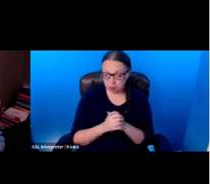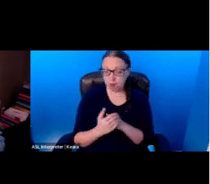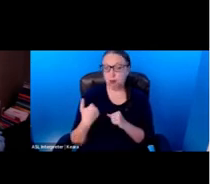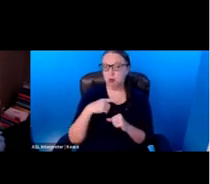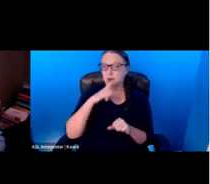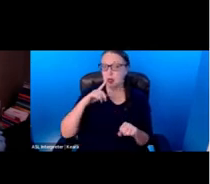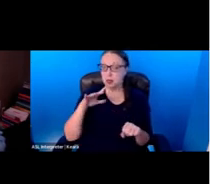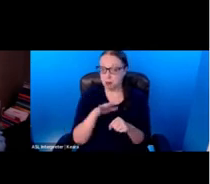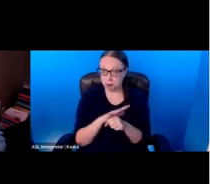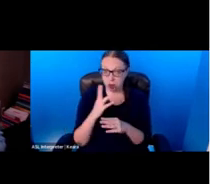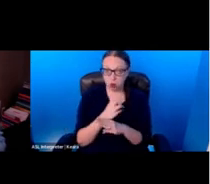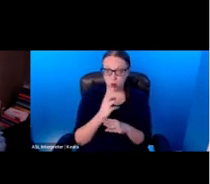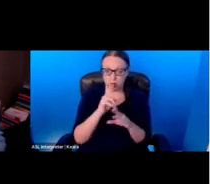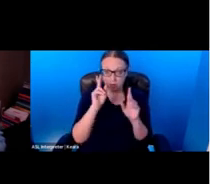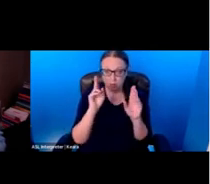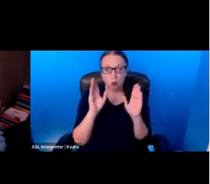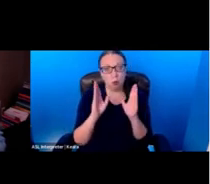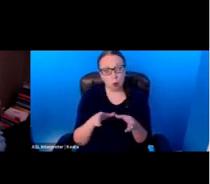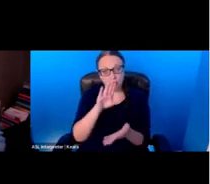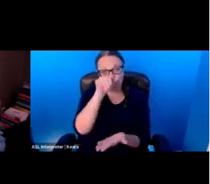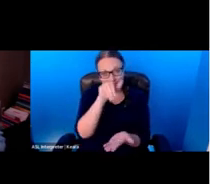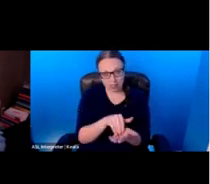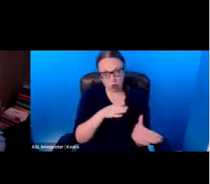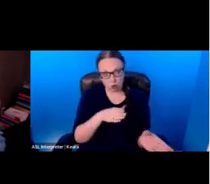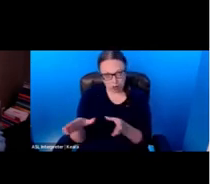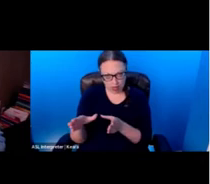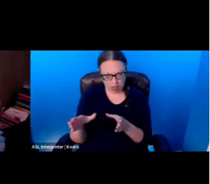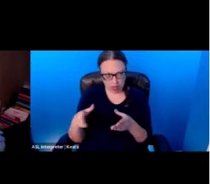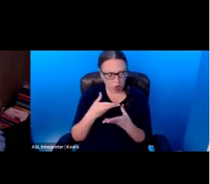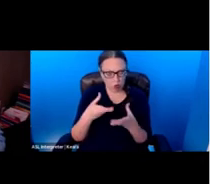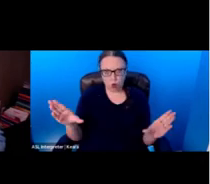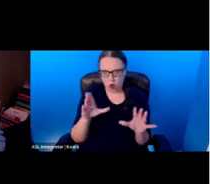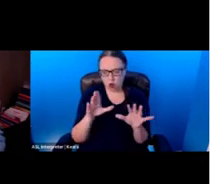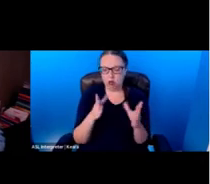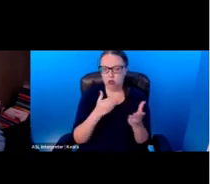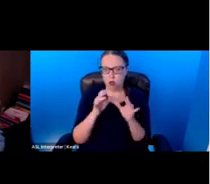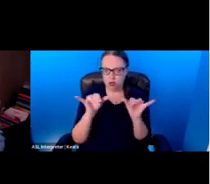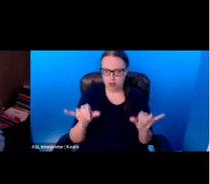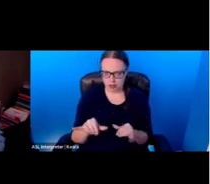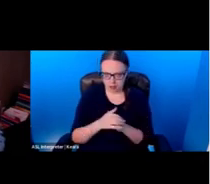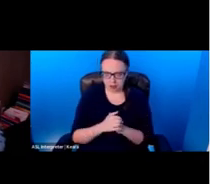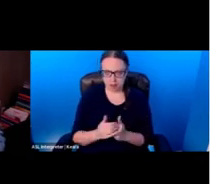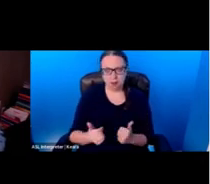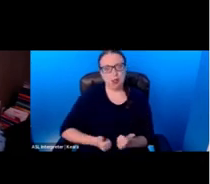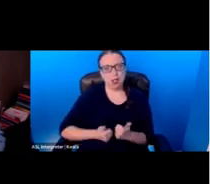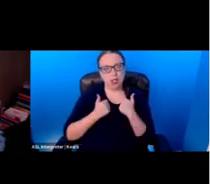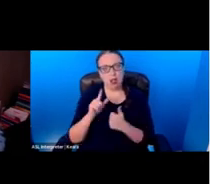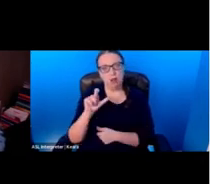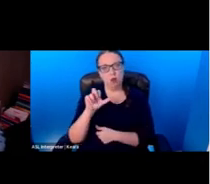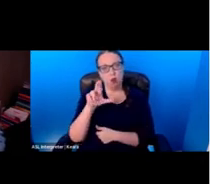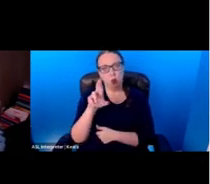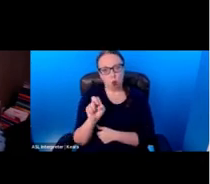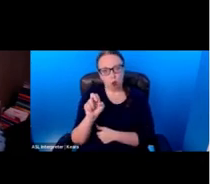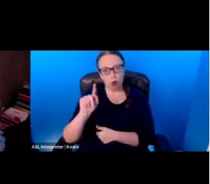to infusing person-centered planning across the service system. The life course tools